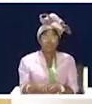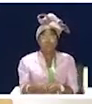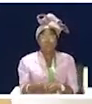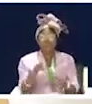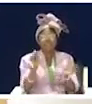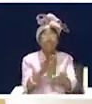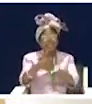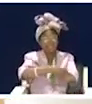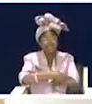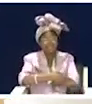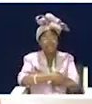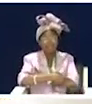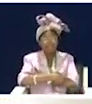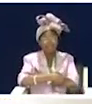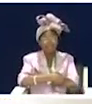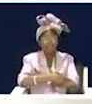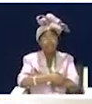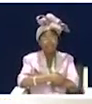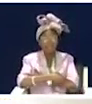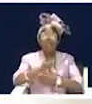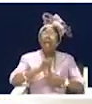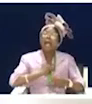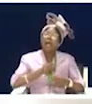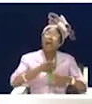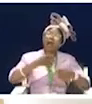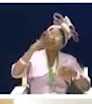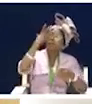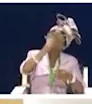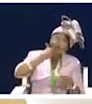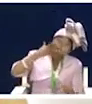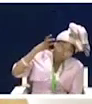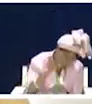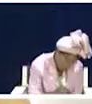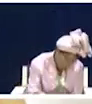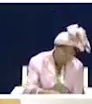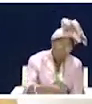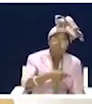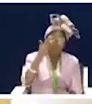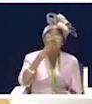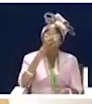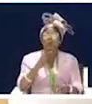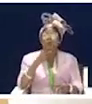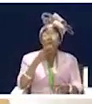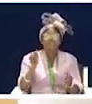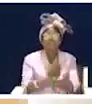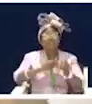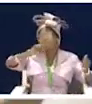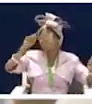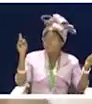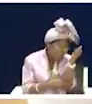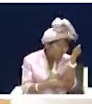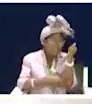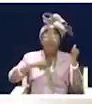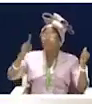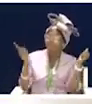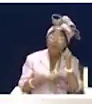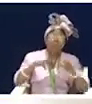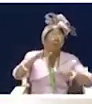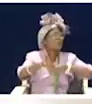That day, I fainted because of the torture. We walked